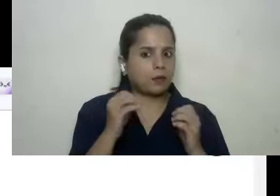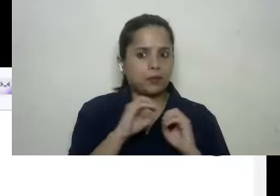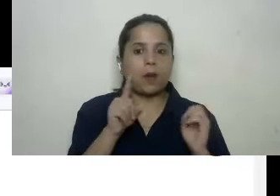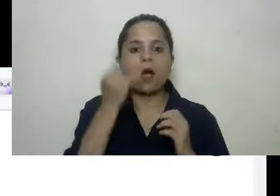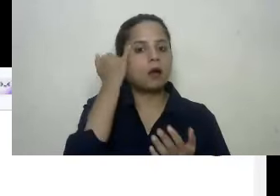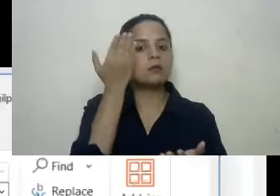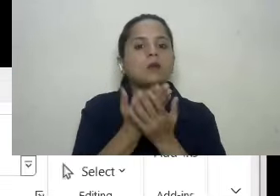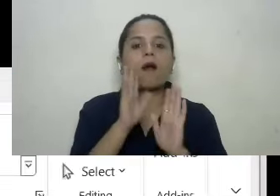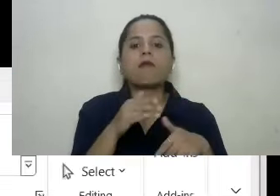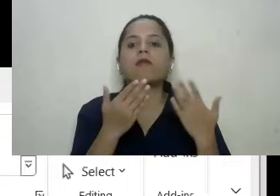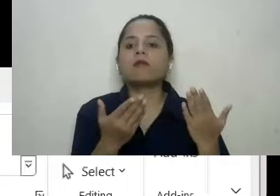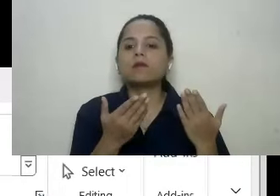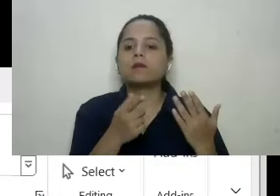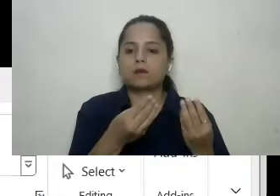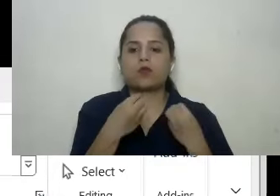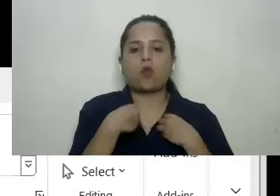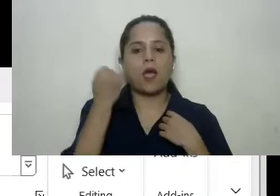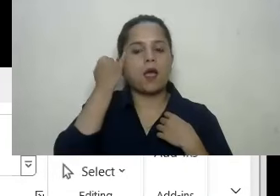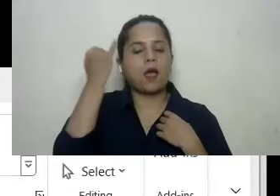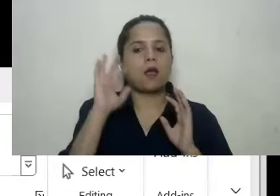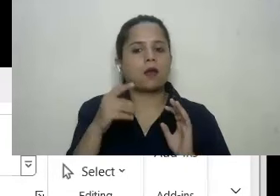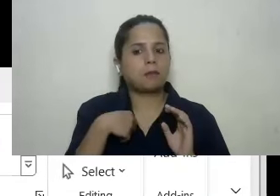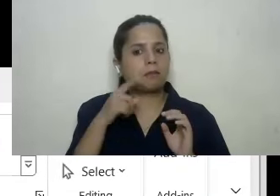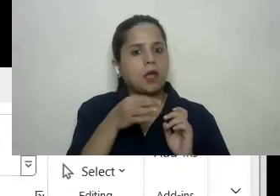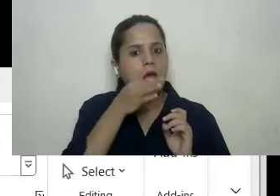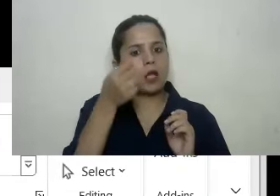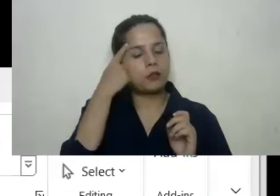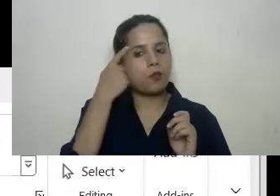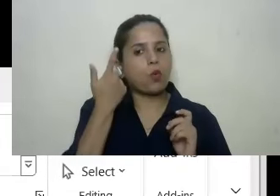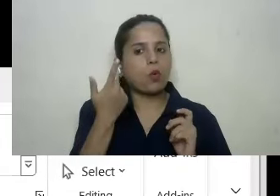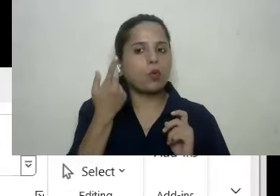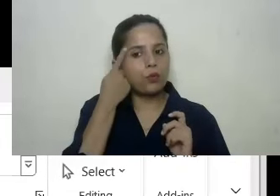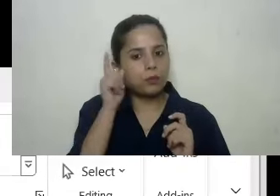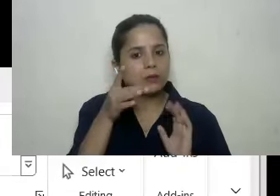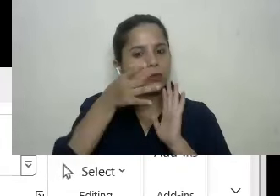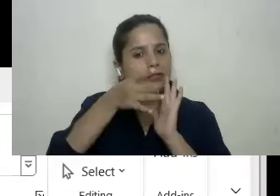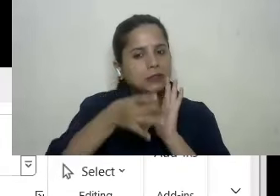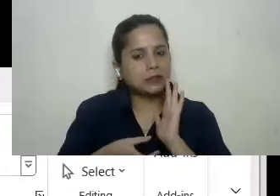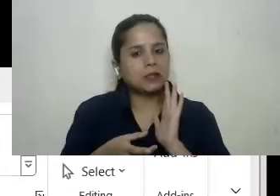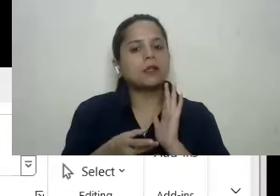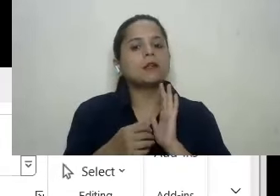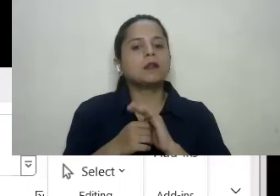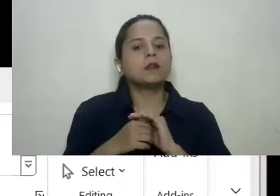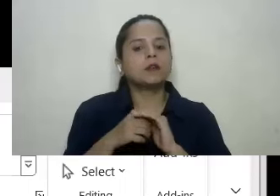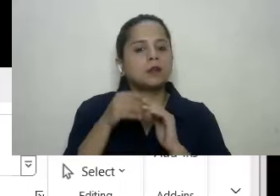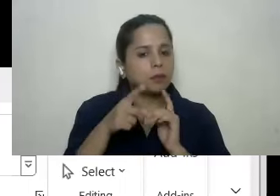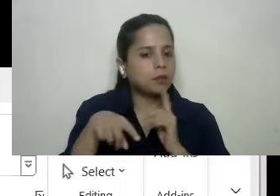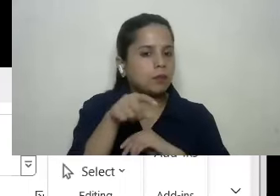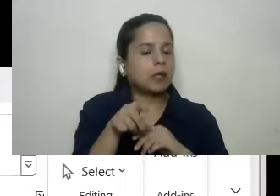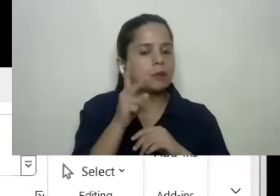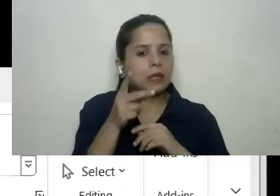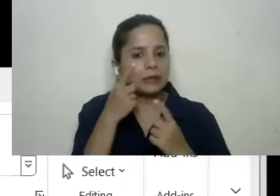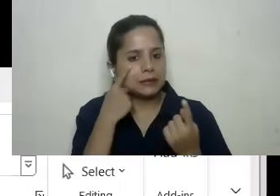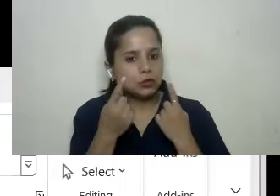one. And that gives me the idea I should ask it for a detailed rubric. And this time,